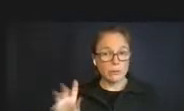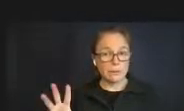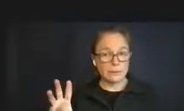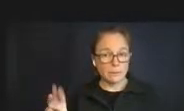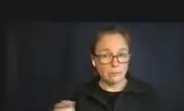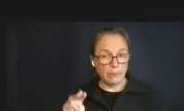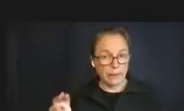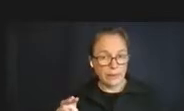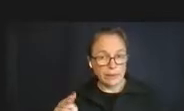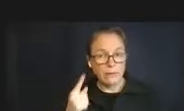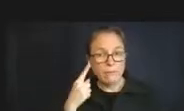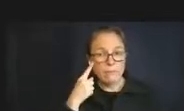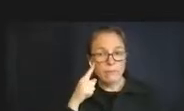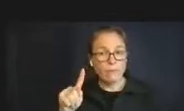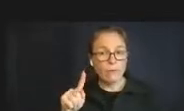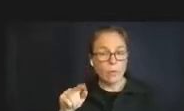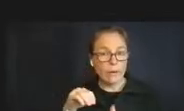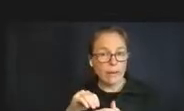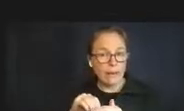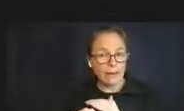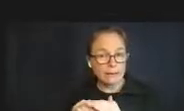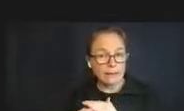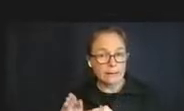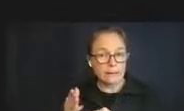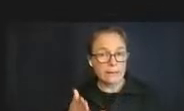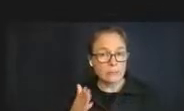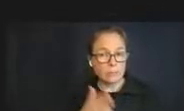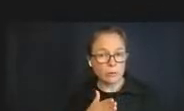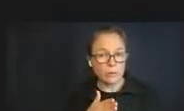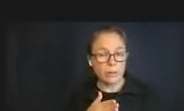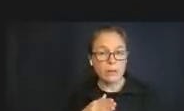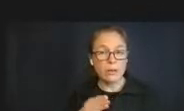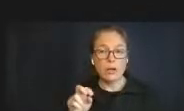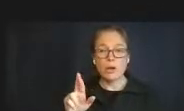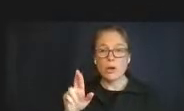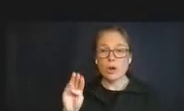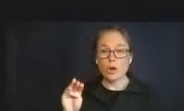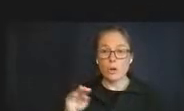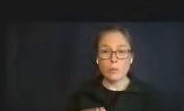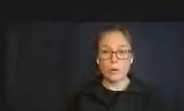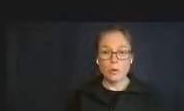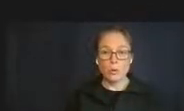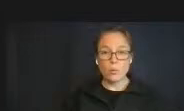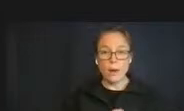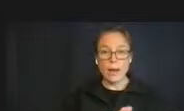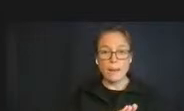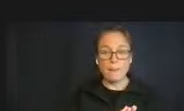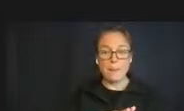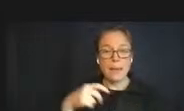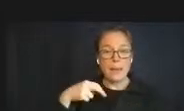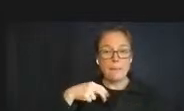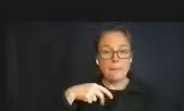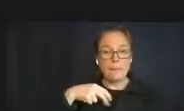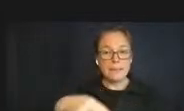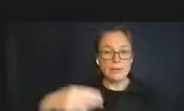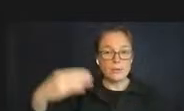million for accessibility improvements, curb ramps and pedestrian signals for ADA